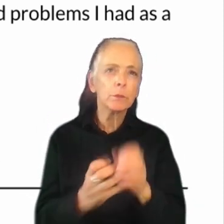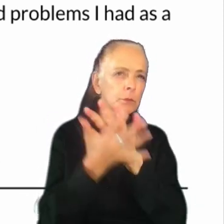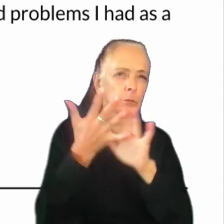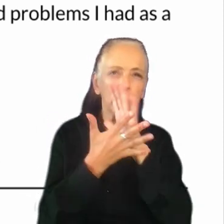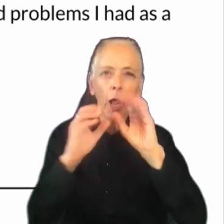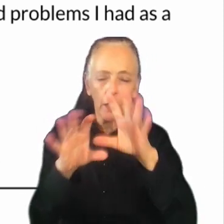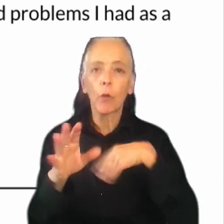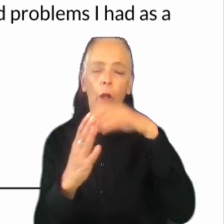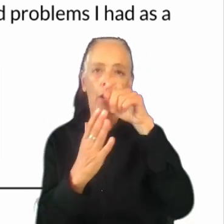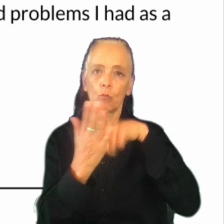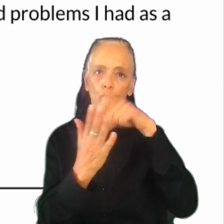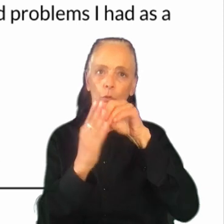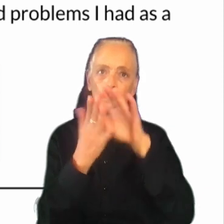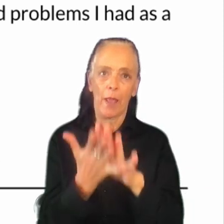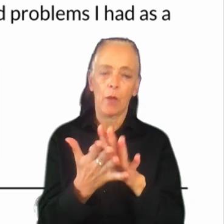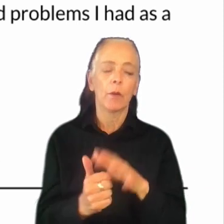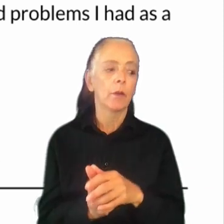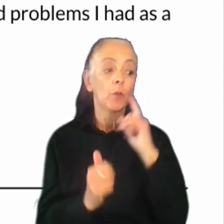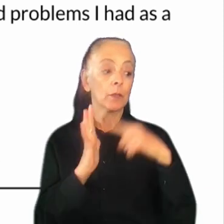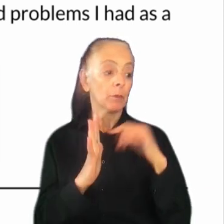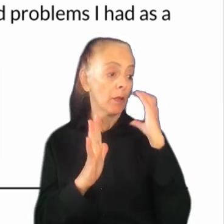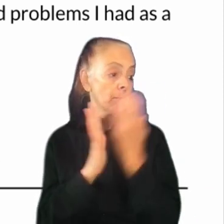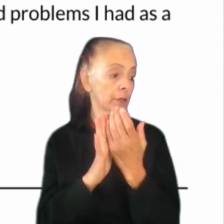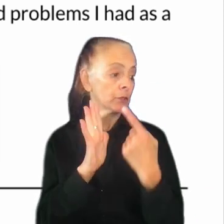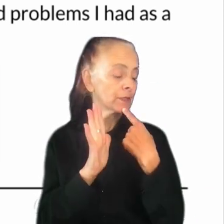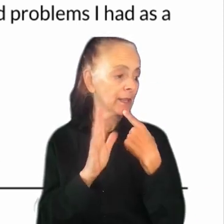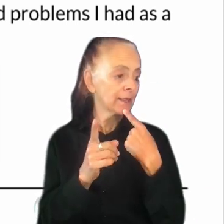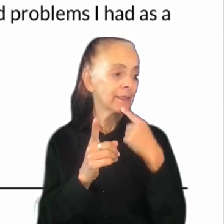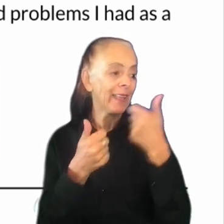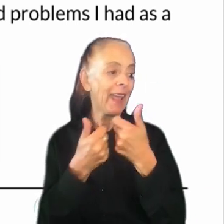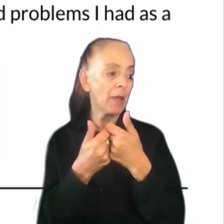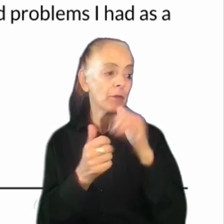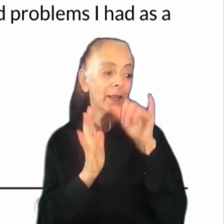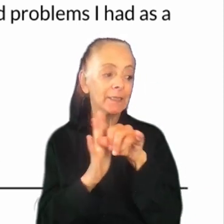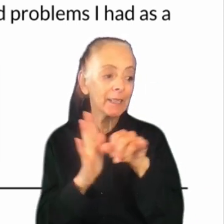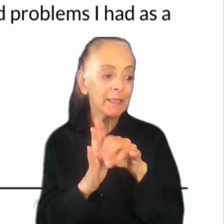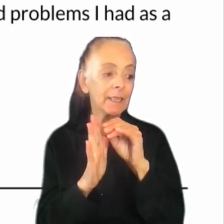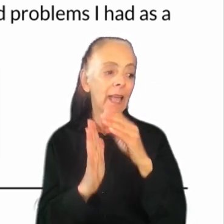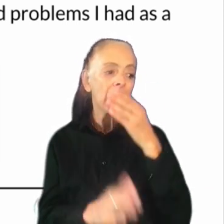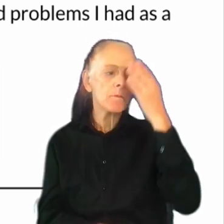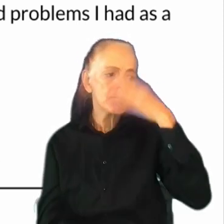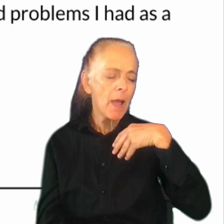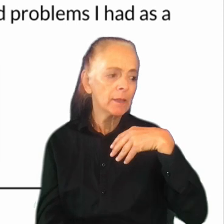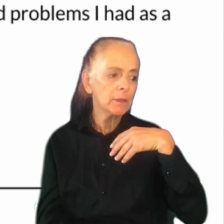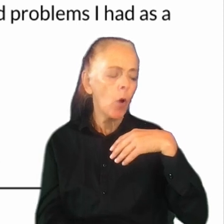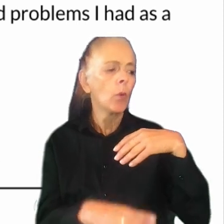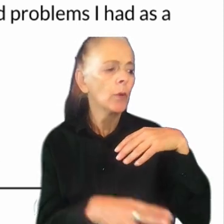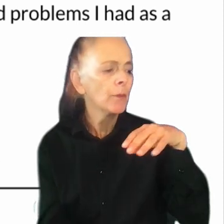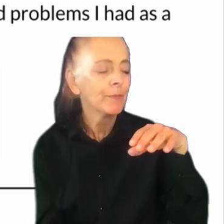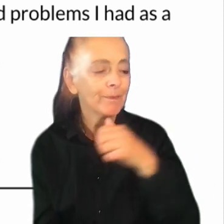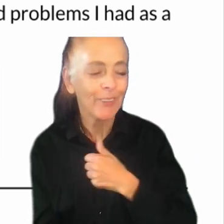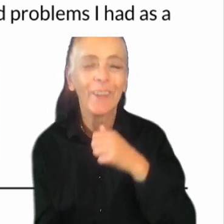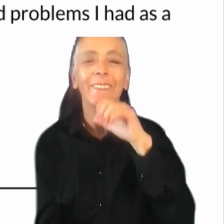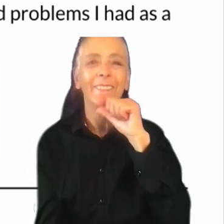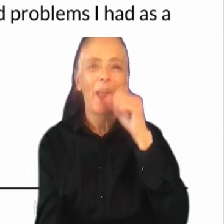for example in this picture it tells me about in the game about density and mass and i wasn't sure what density or mass was doing in the